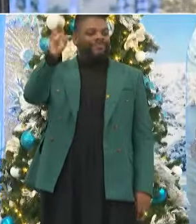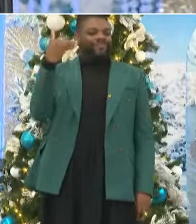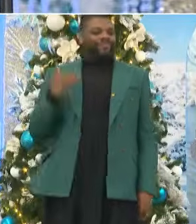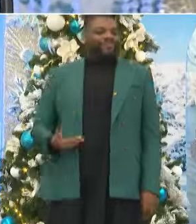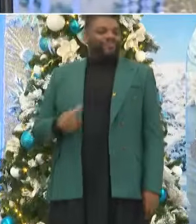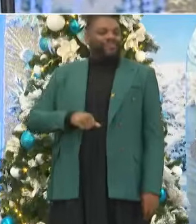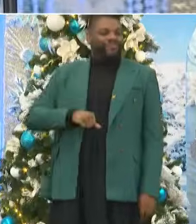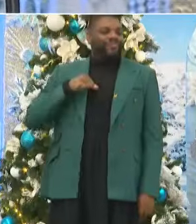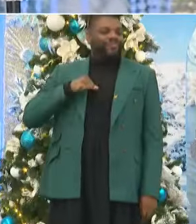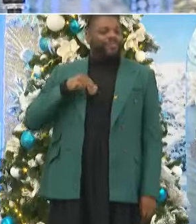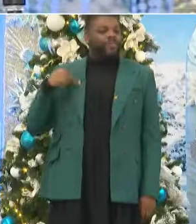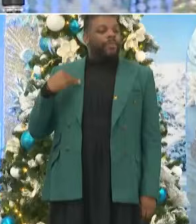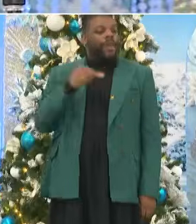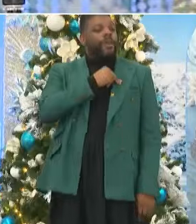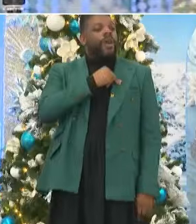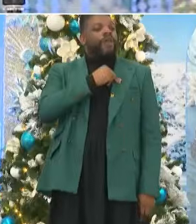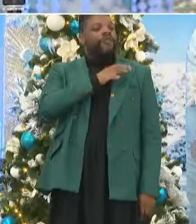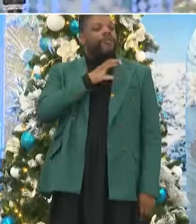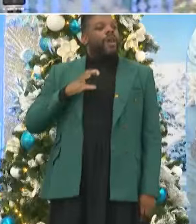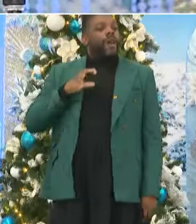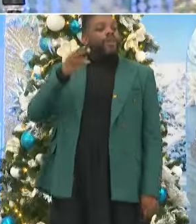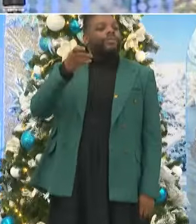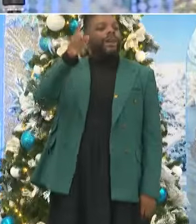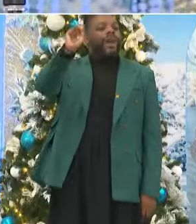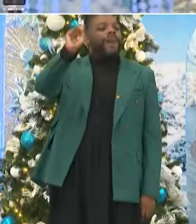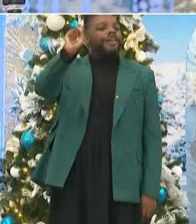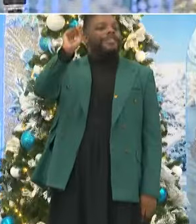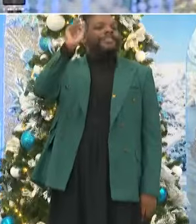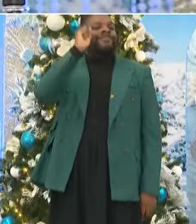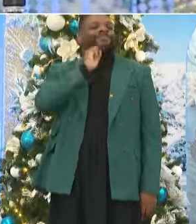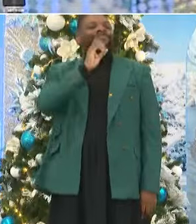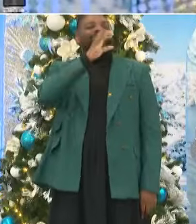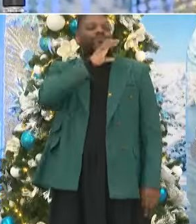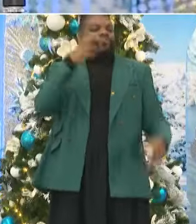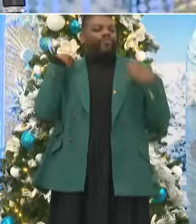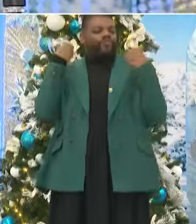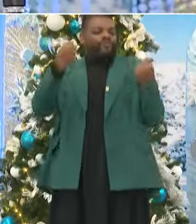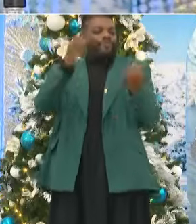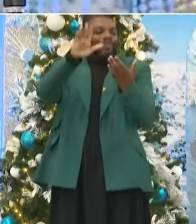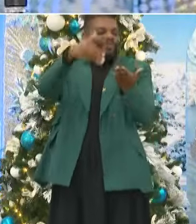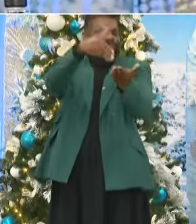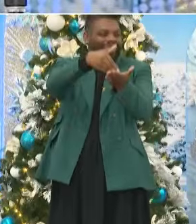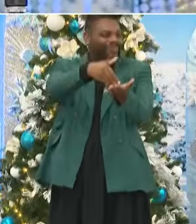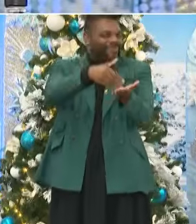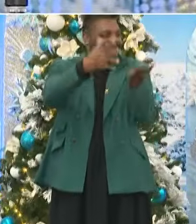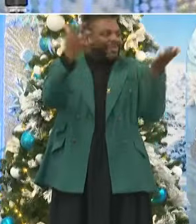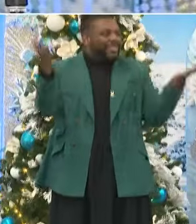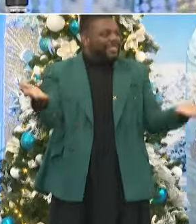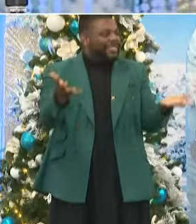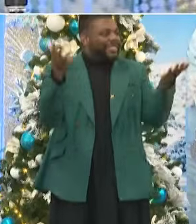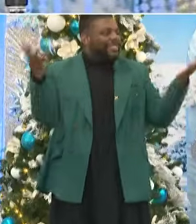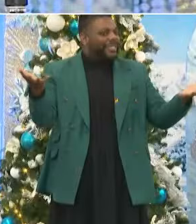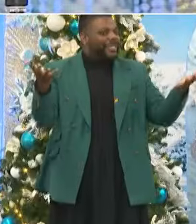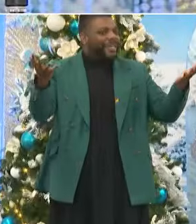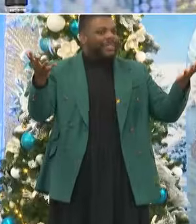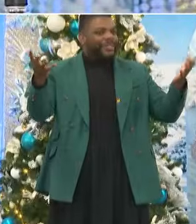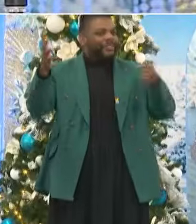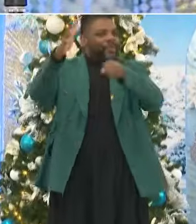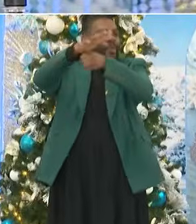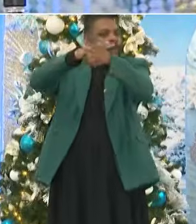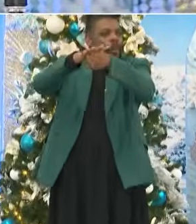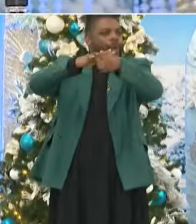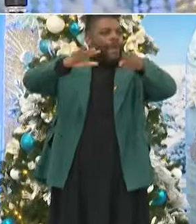proud member of the Congress Heights Senior Wellness Center right here in the Great Ward